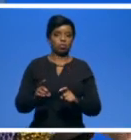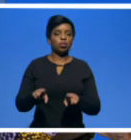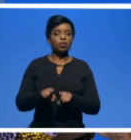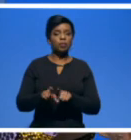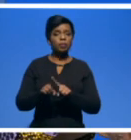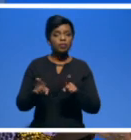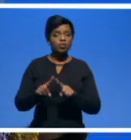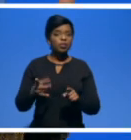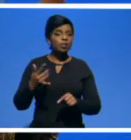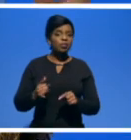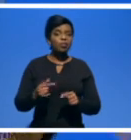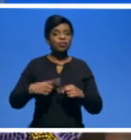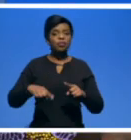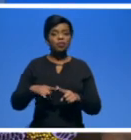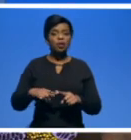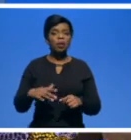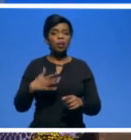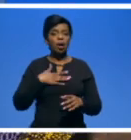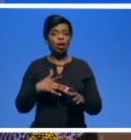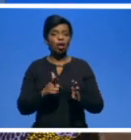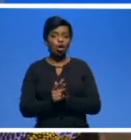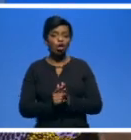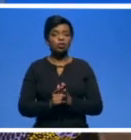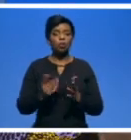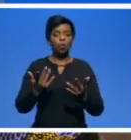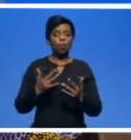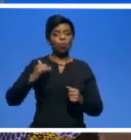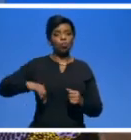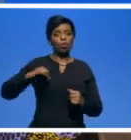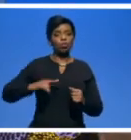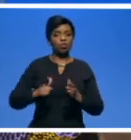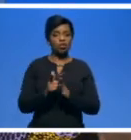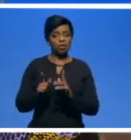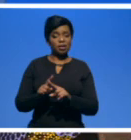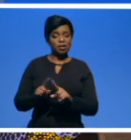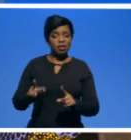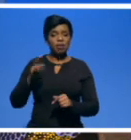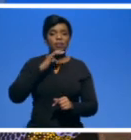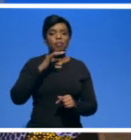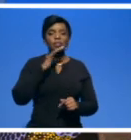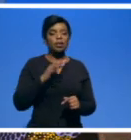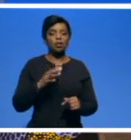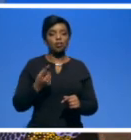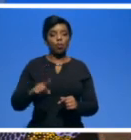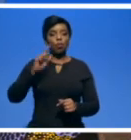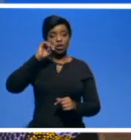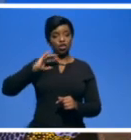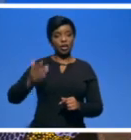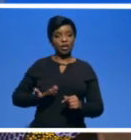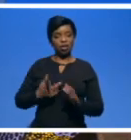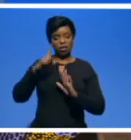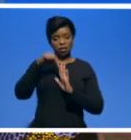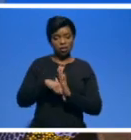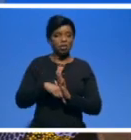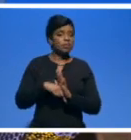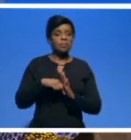in particular with informal trade, hadia apply a gender lens, kibona beilung hore, they stand to